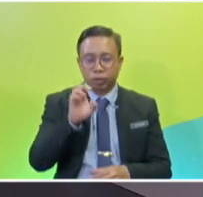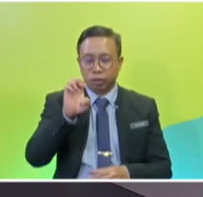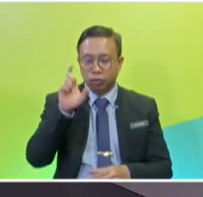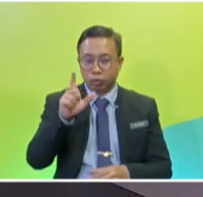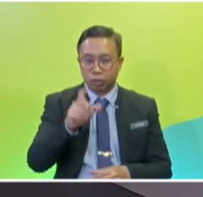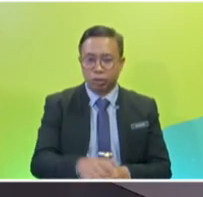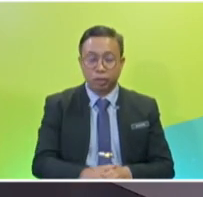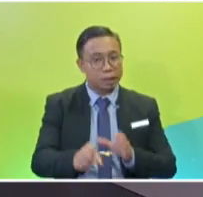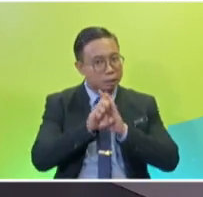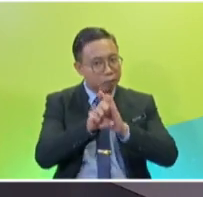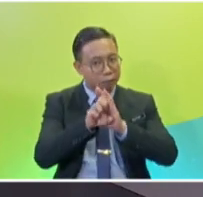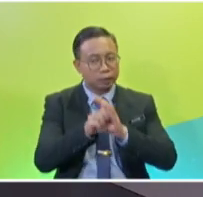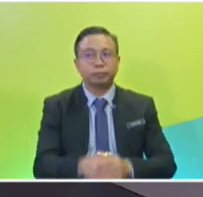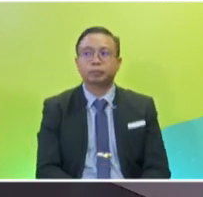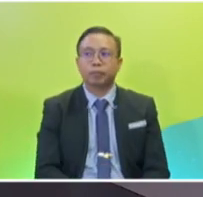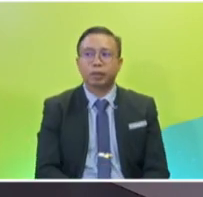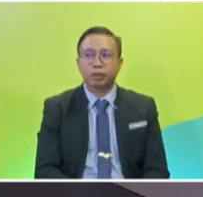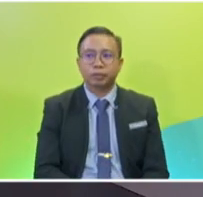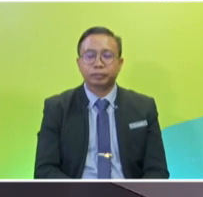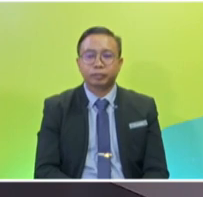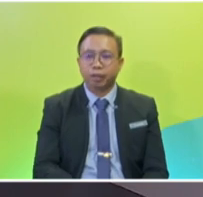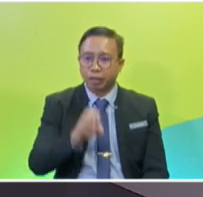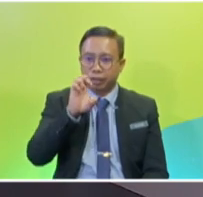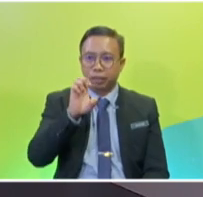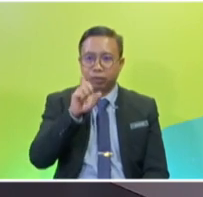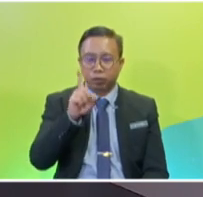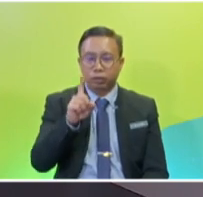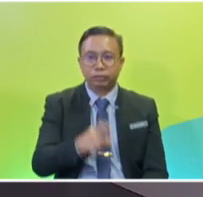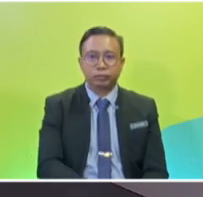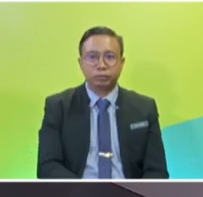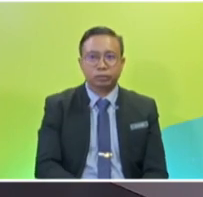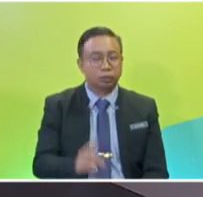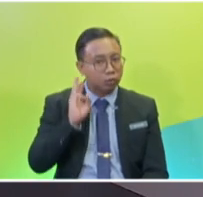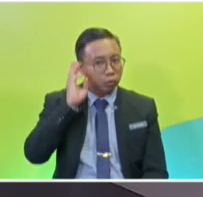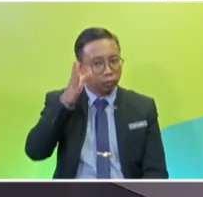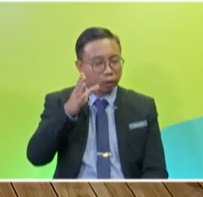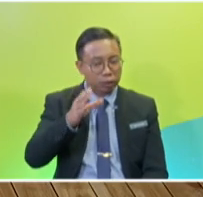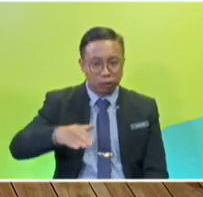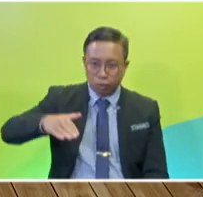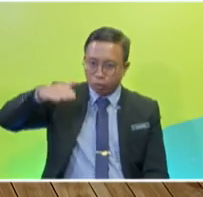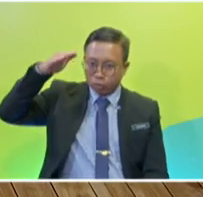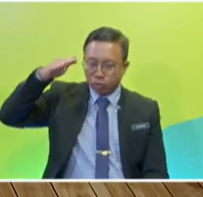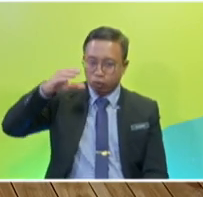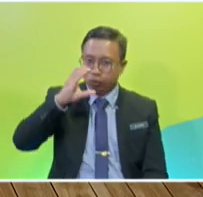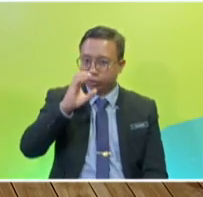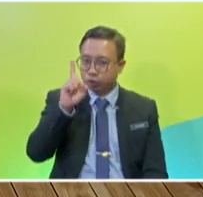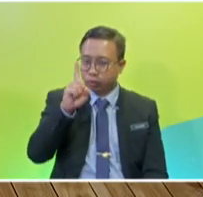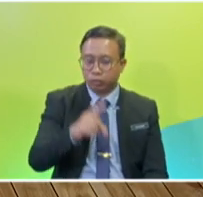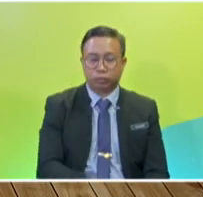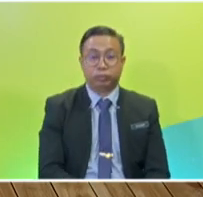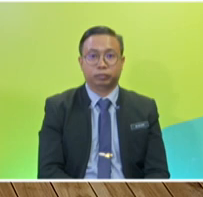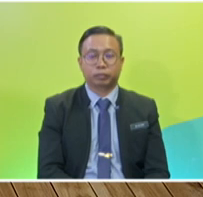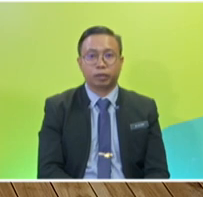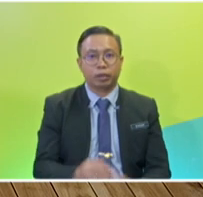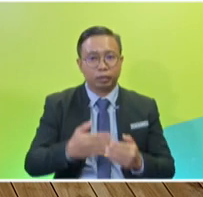is your example. So, E1 will grow C1. Say that after